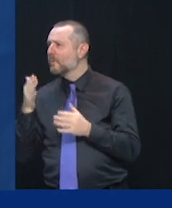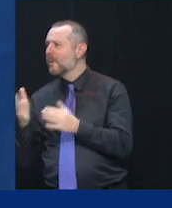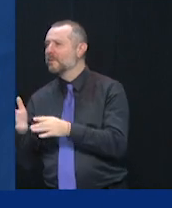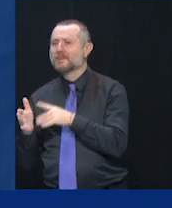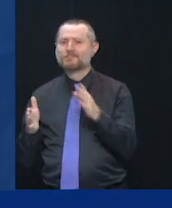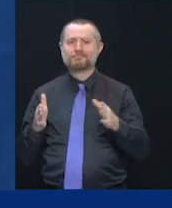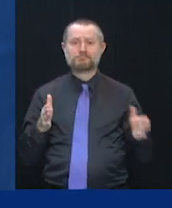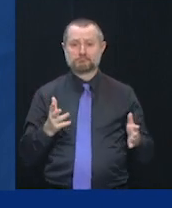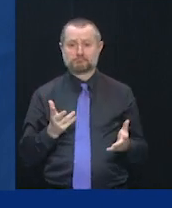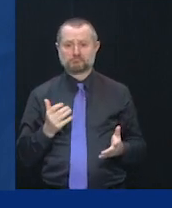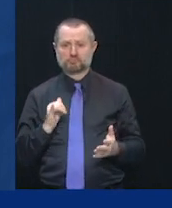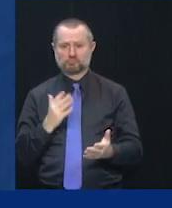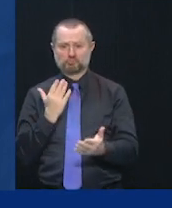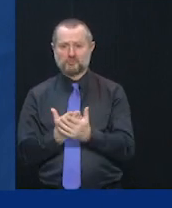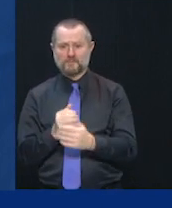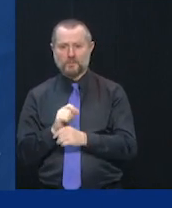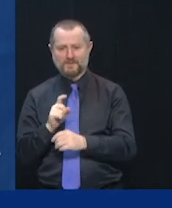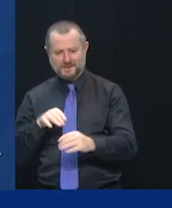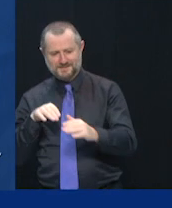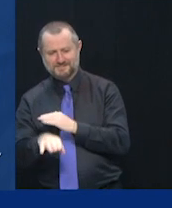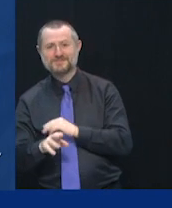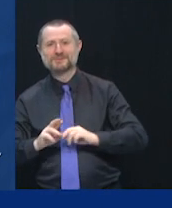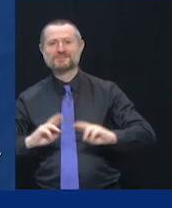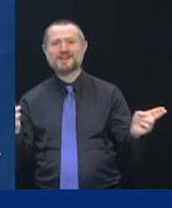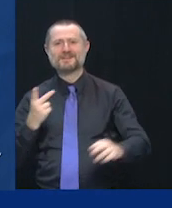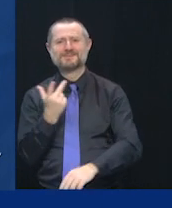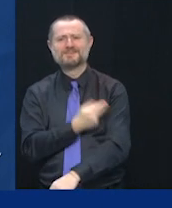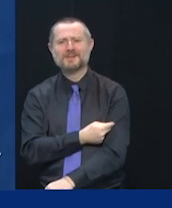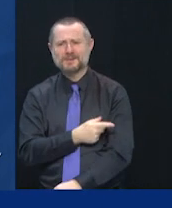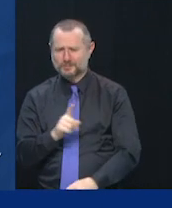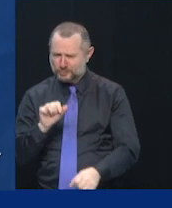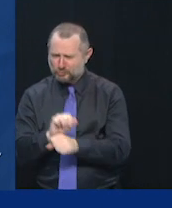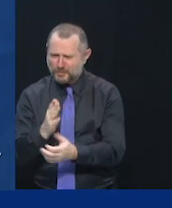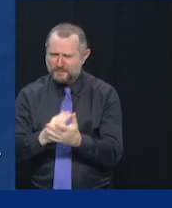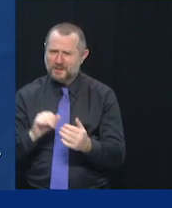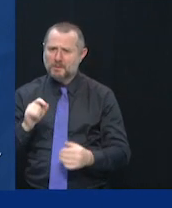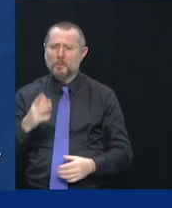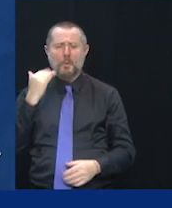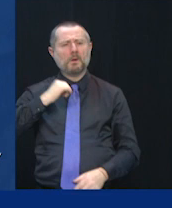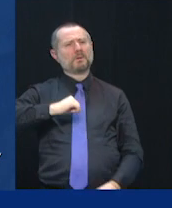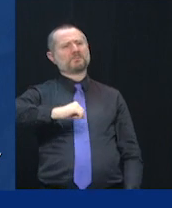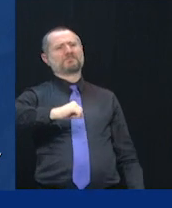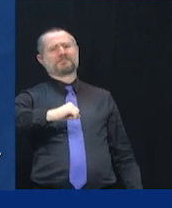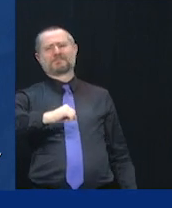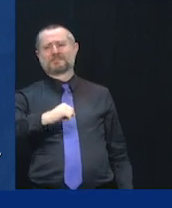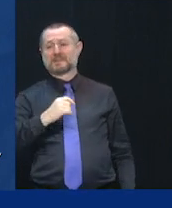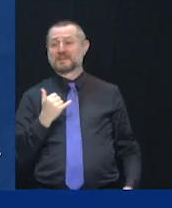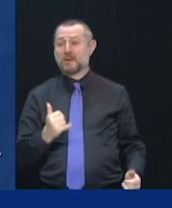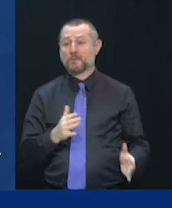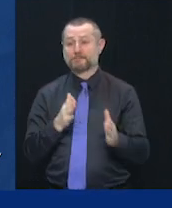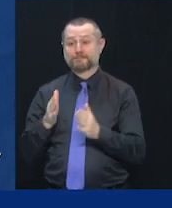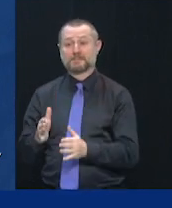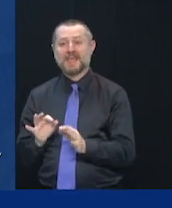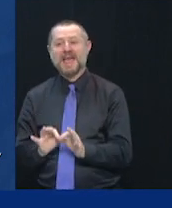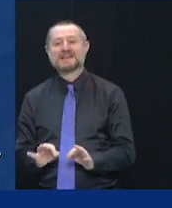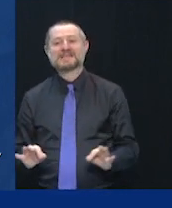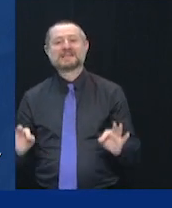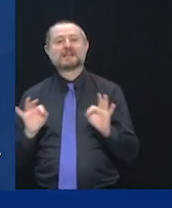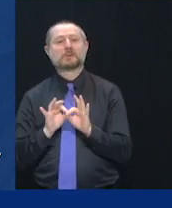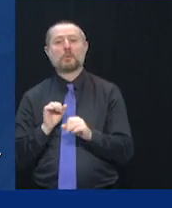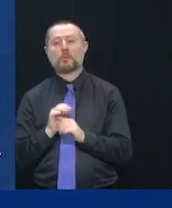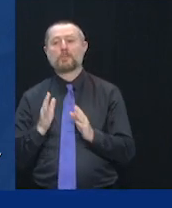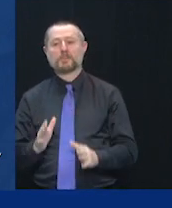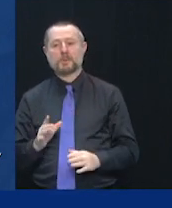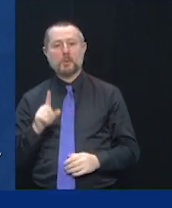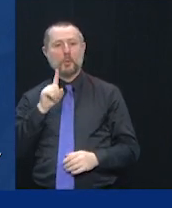to vaccine were removed for the hospital workers. But even if you look at the essential worker population, what's called the 1B,